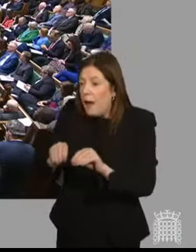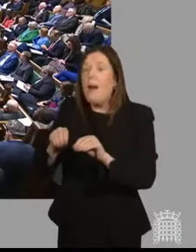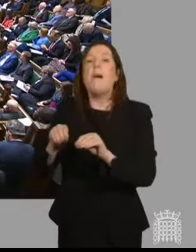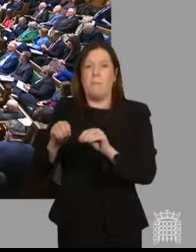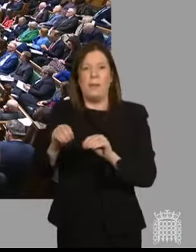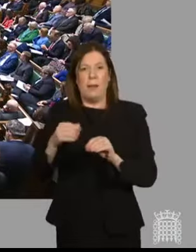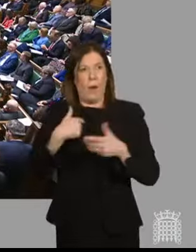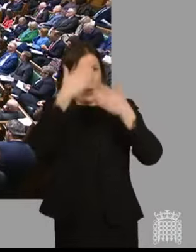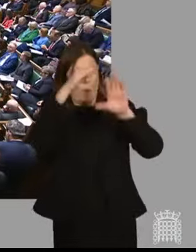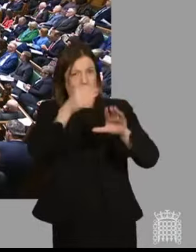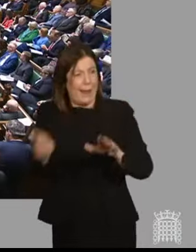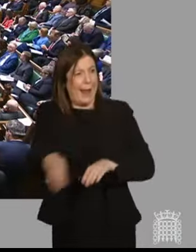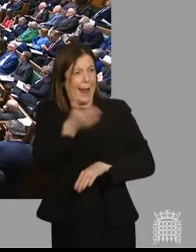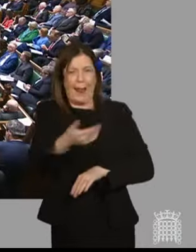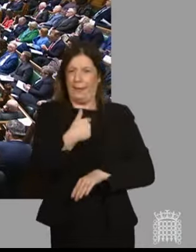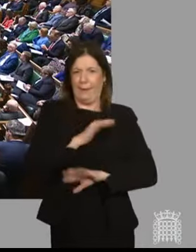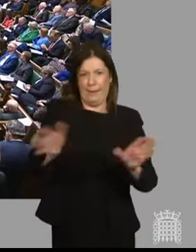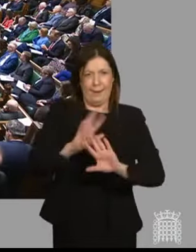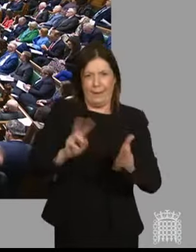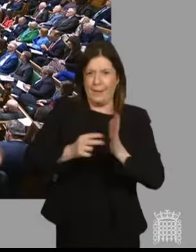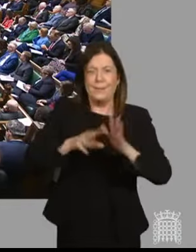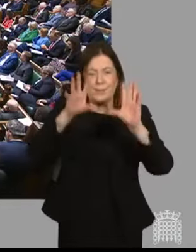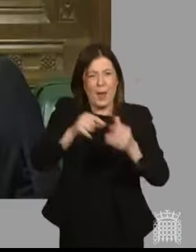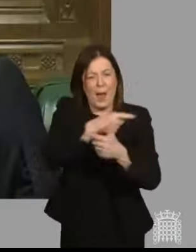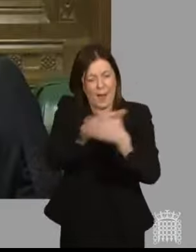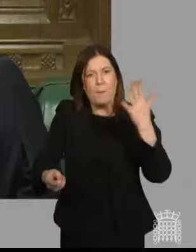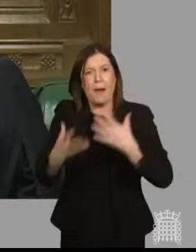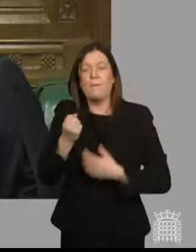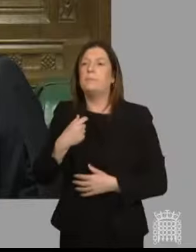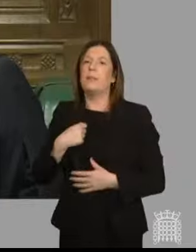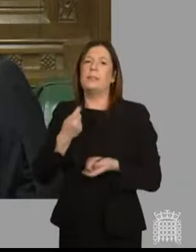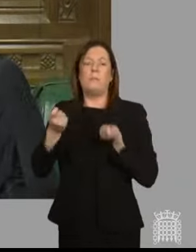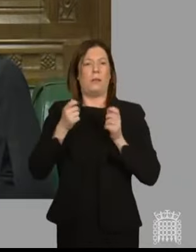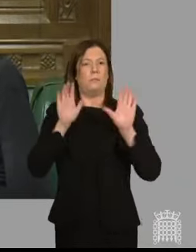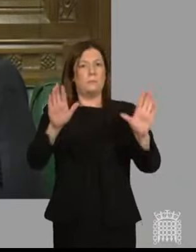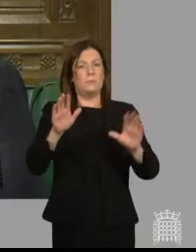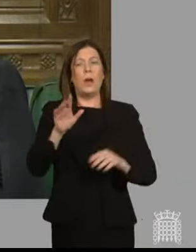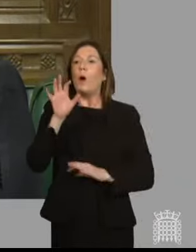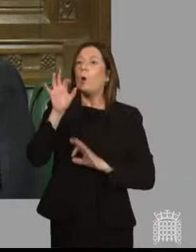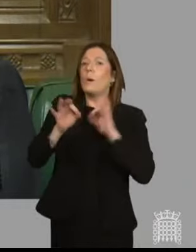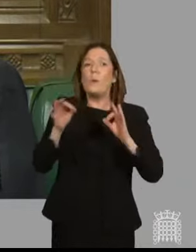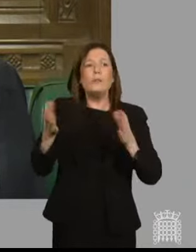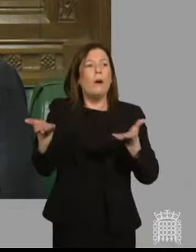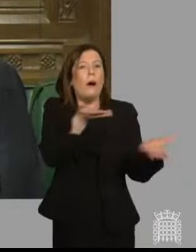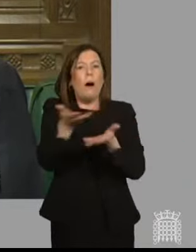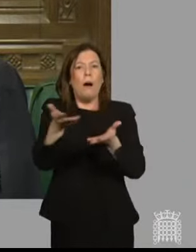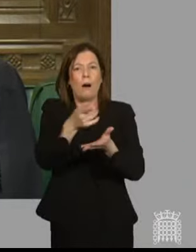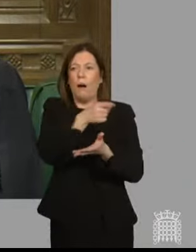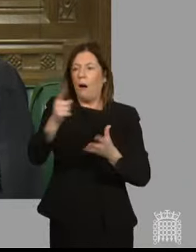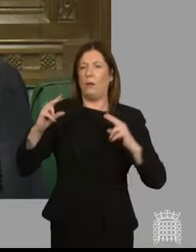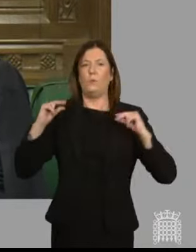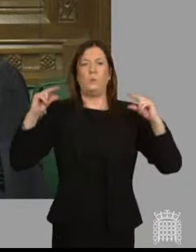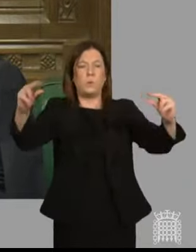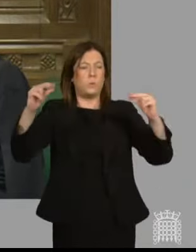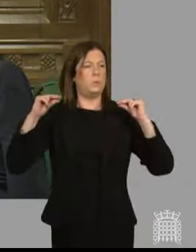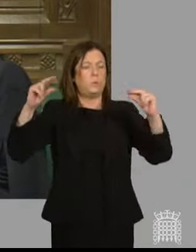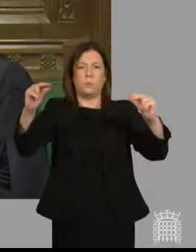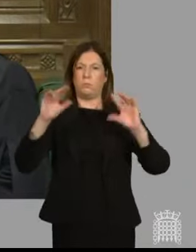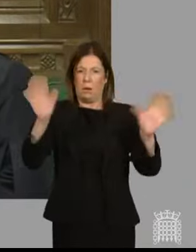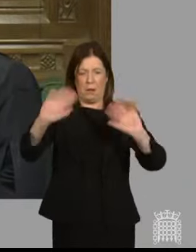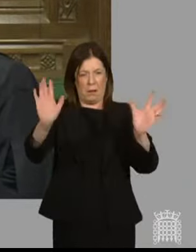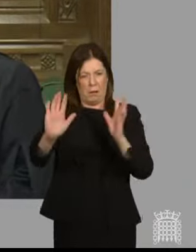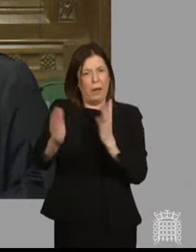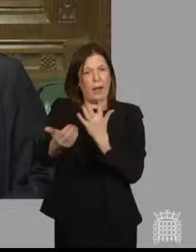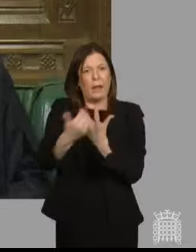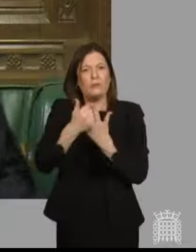I'm going to hear the questions. I don't want interruptions, please. It's very important. It's a very important topic, and I take it seriously. I hope members also